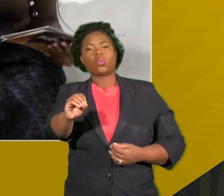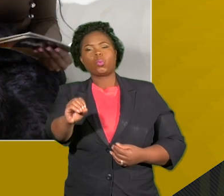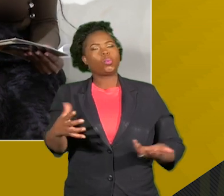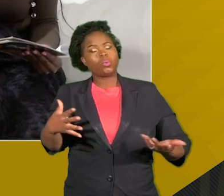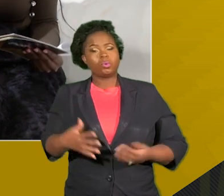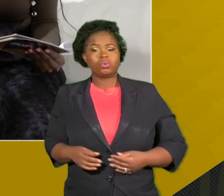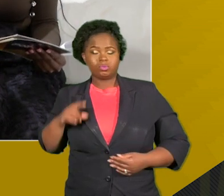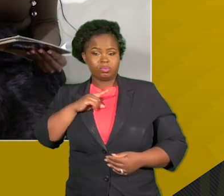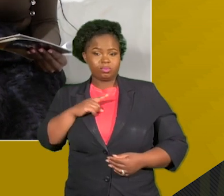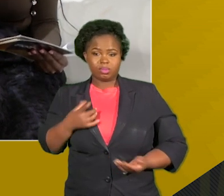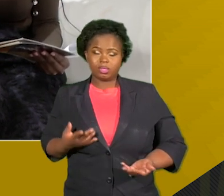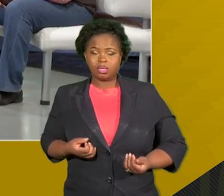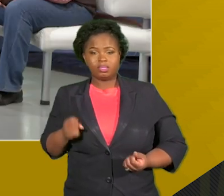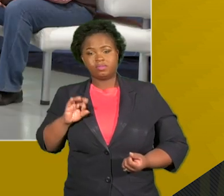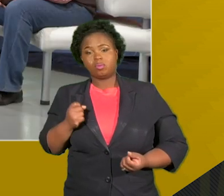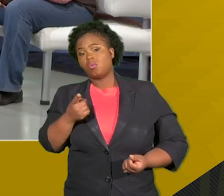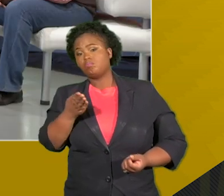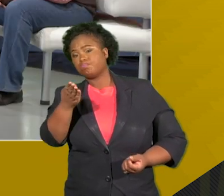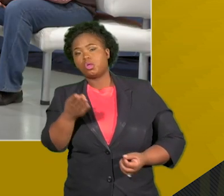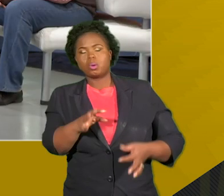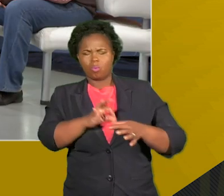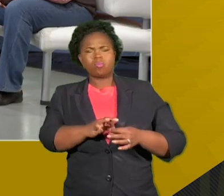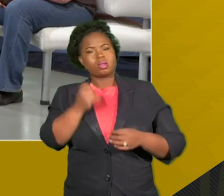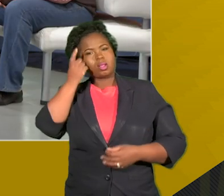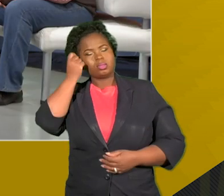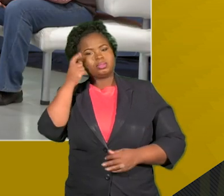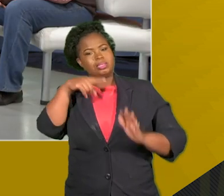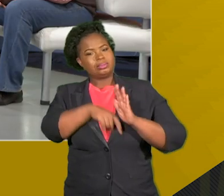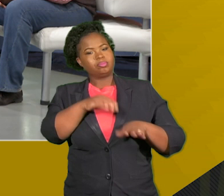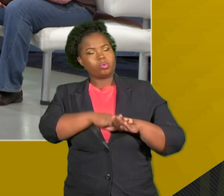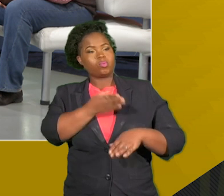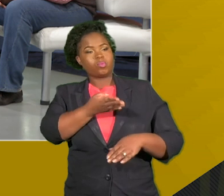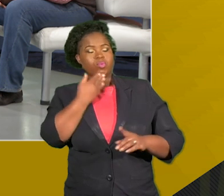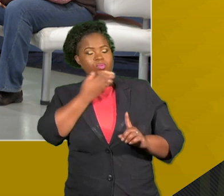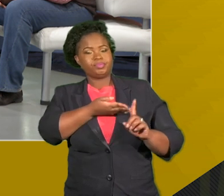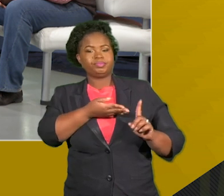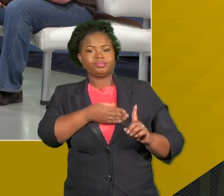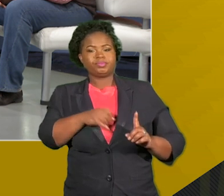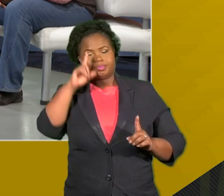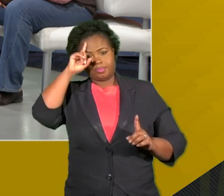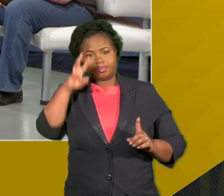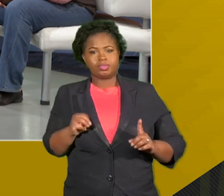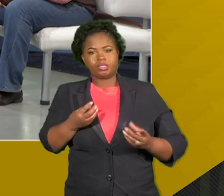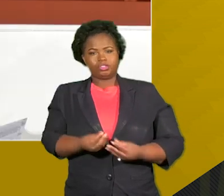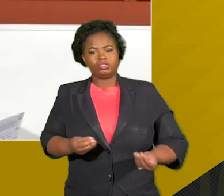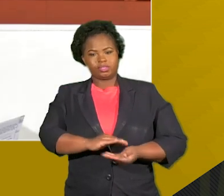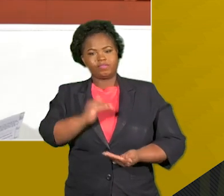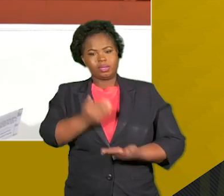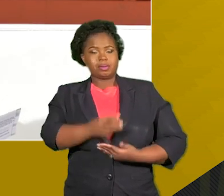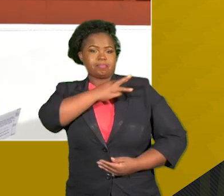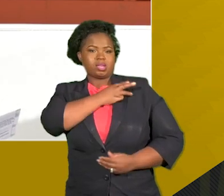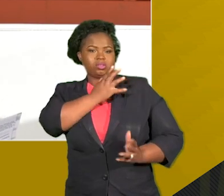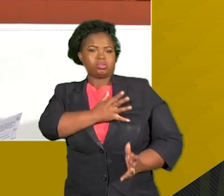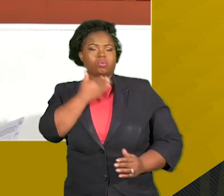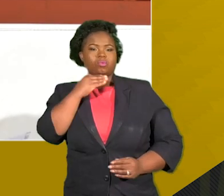so important because at least motho re a engage le yona will get a better understanding. We're joined on the couch by Nelson Mandela Children's Fund's finance manager,